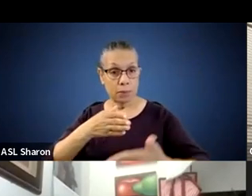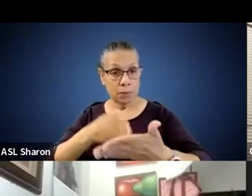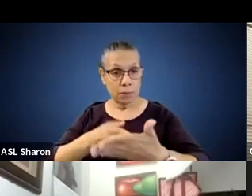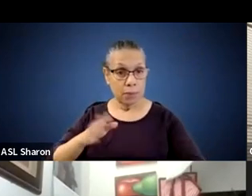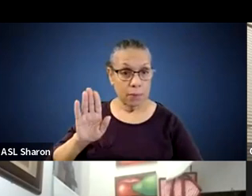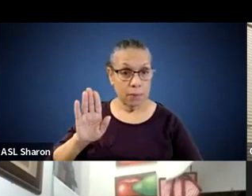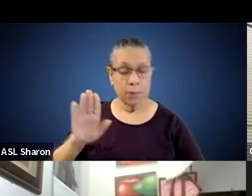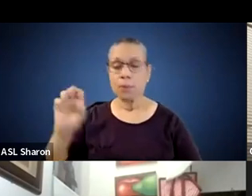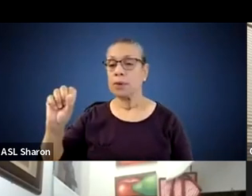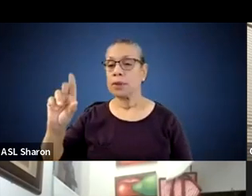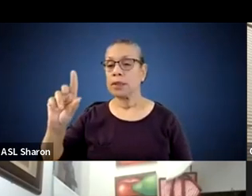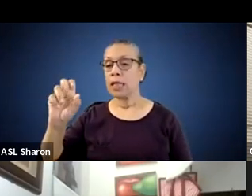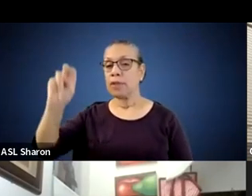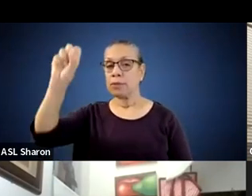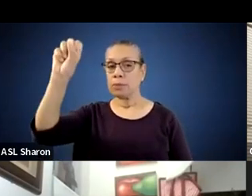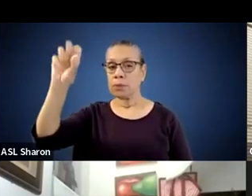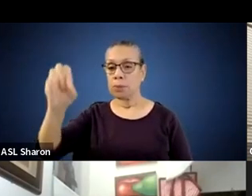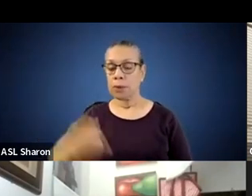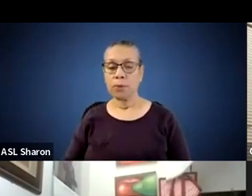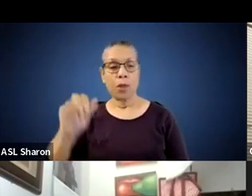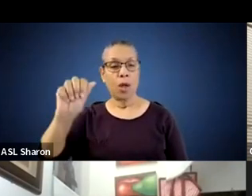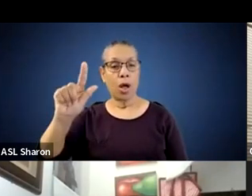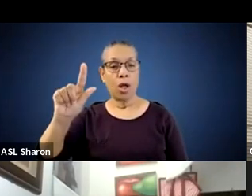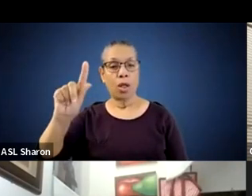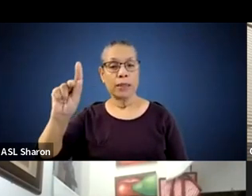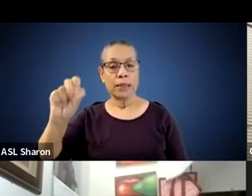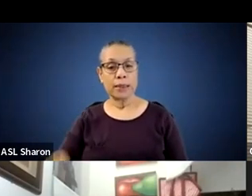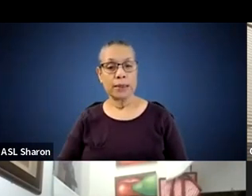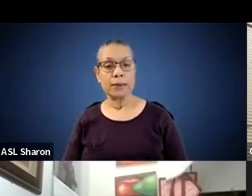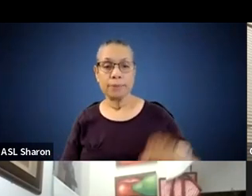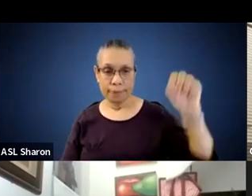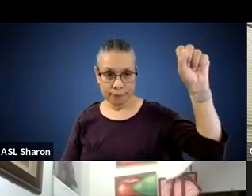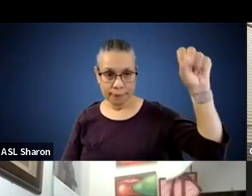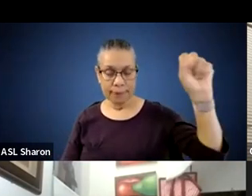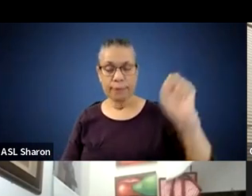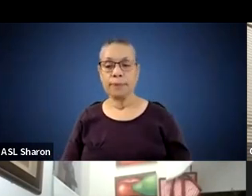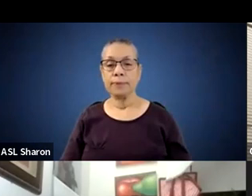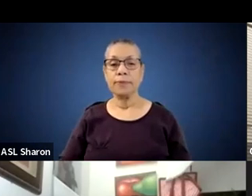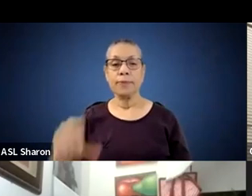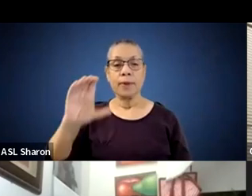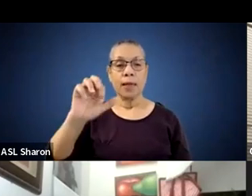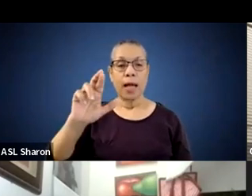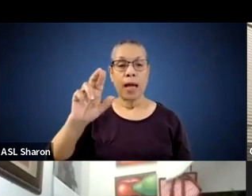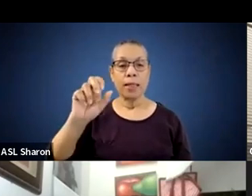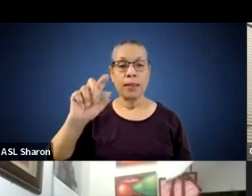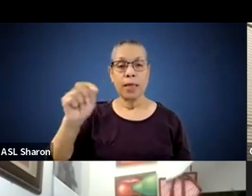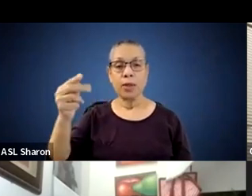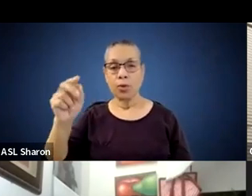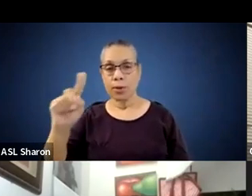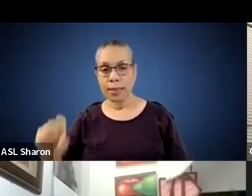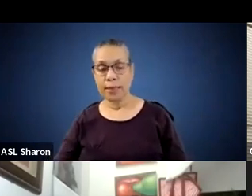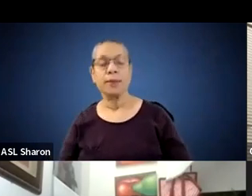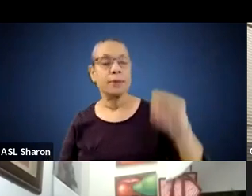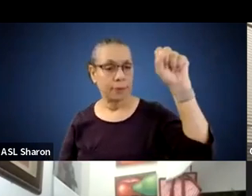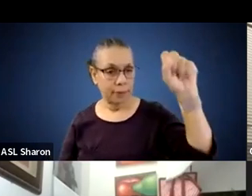Ms Sullivan will you please call the roll Dr alkins yes Mr cudad Hernandez yes